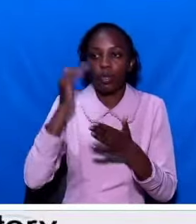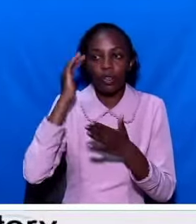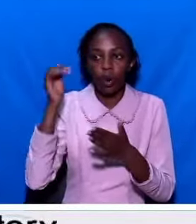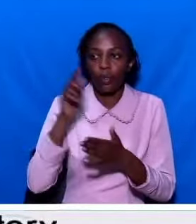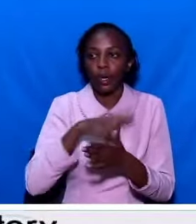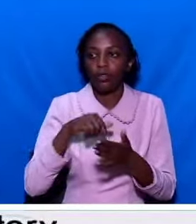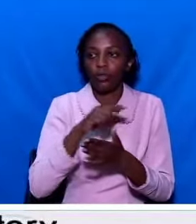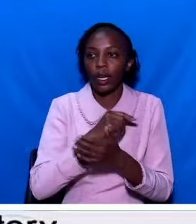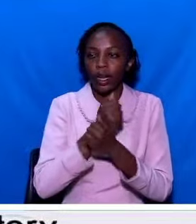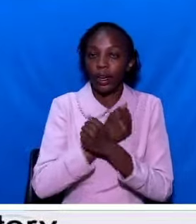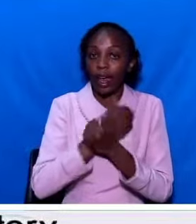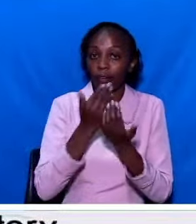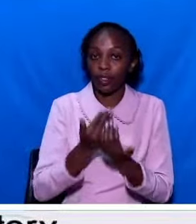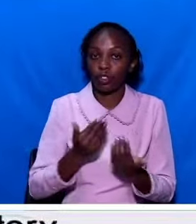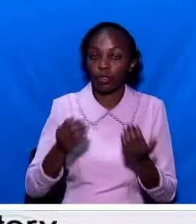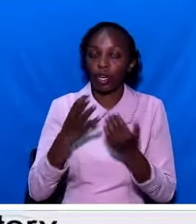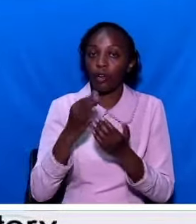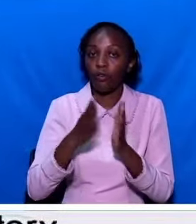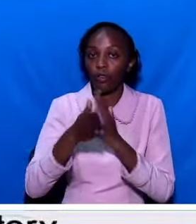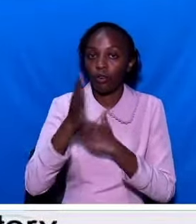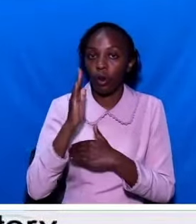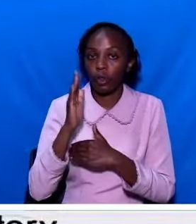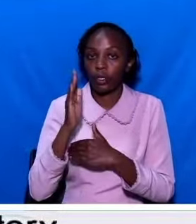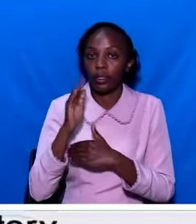love the children of God.